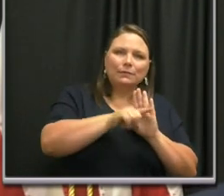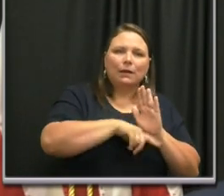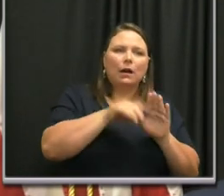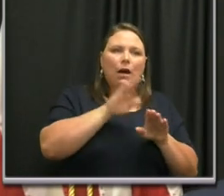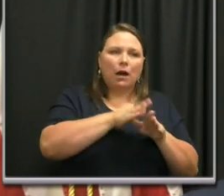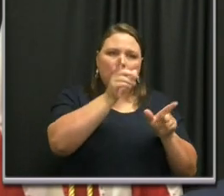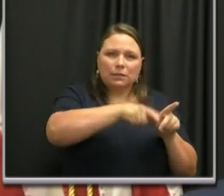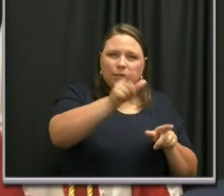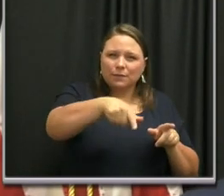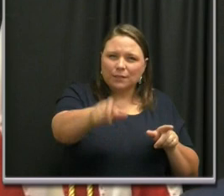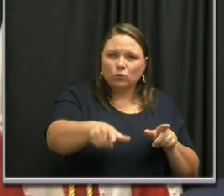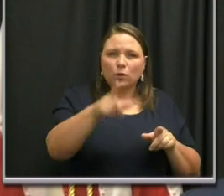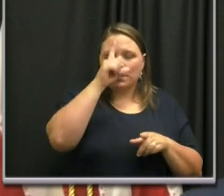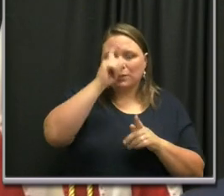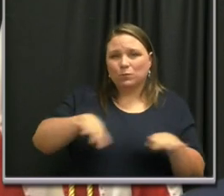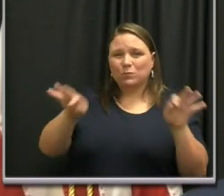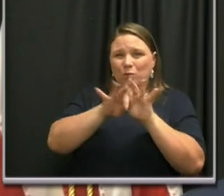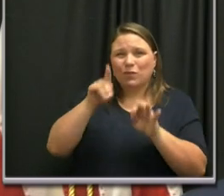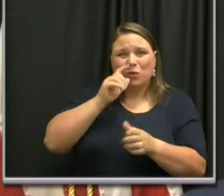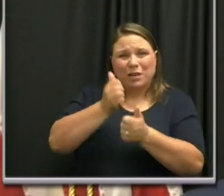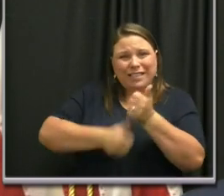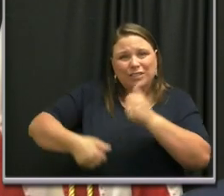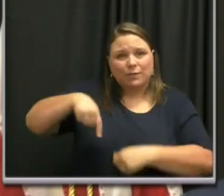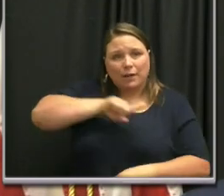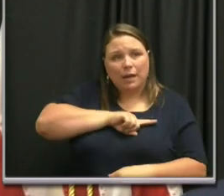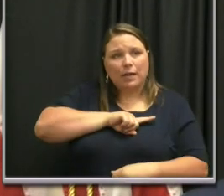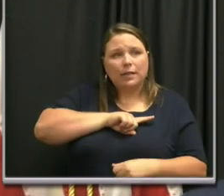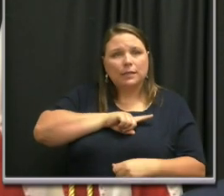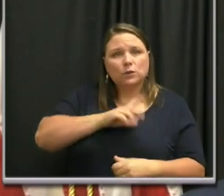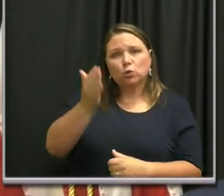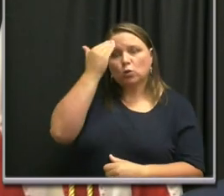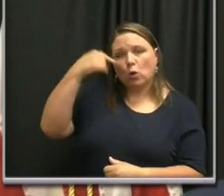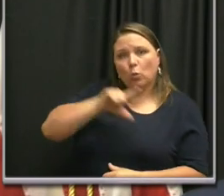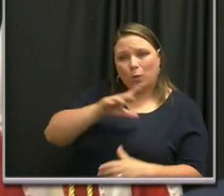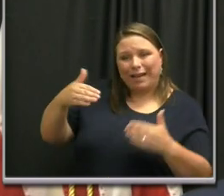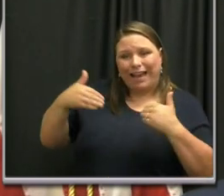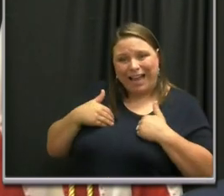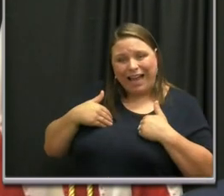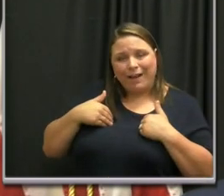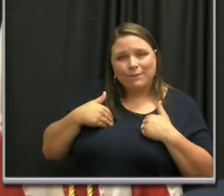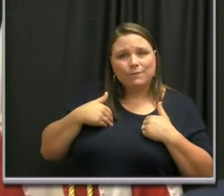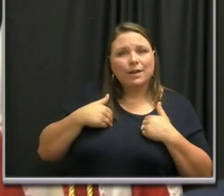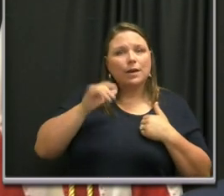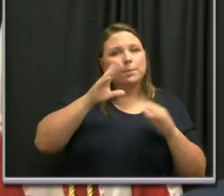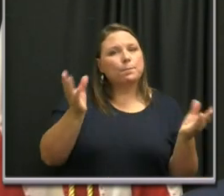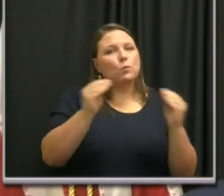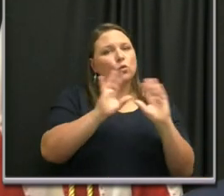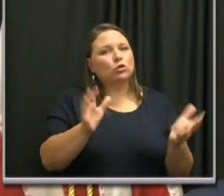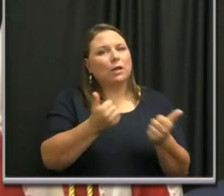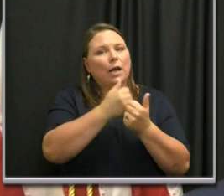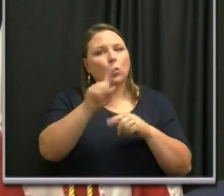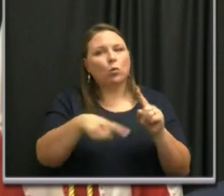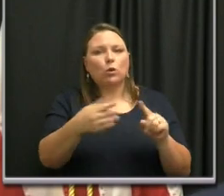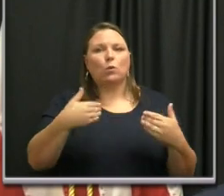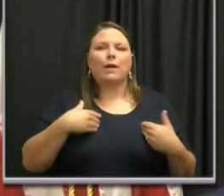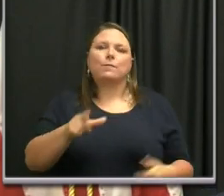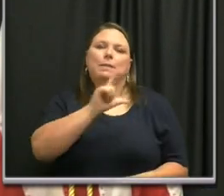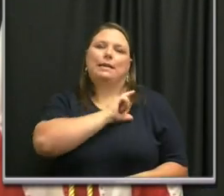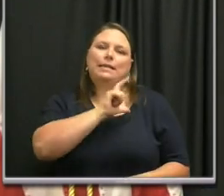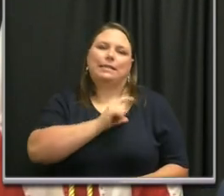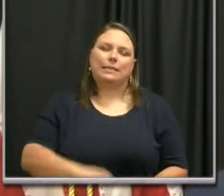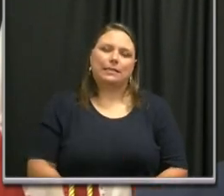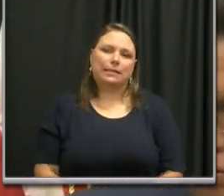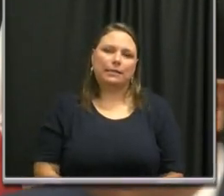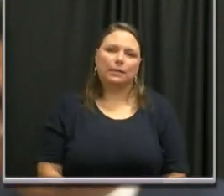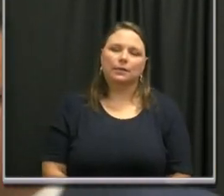of us to realize that we have. I imagine that's even more challenging when it comes to policing. Chief